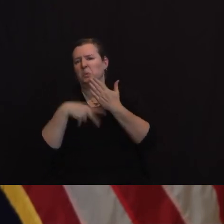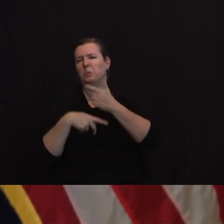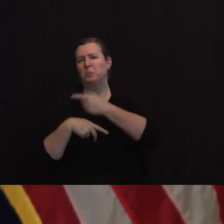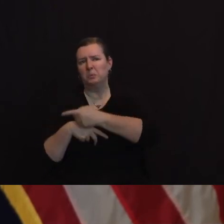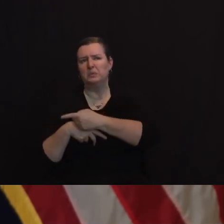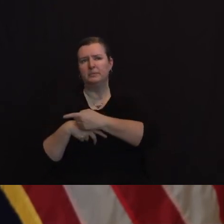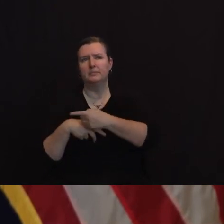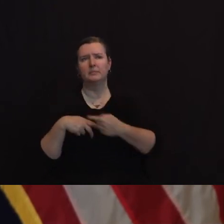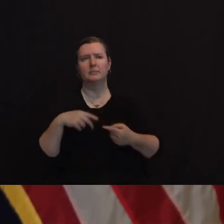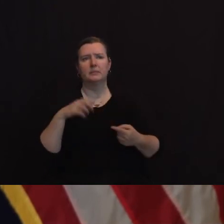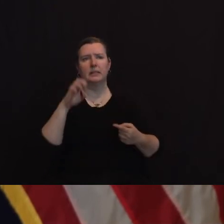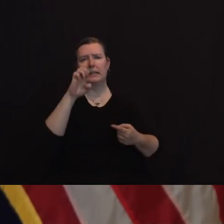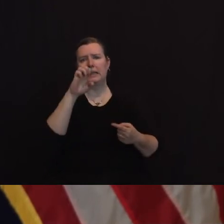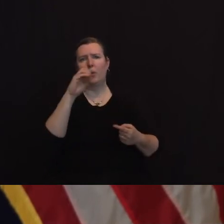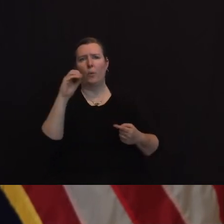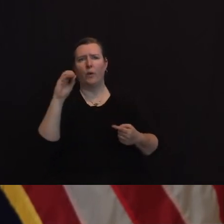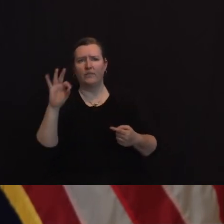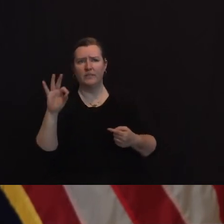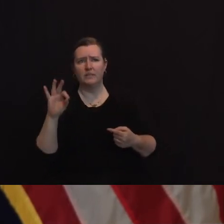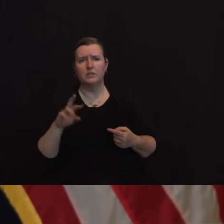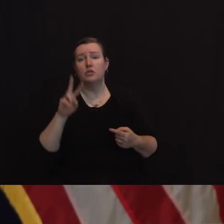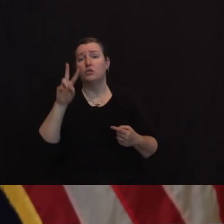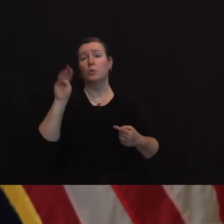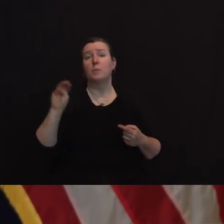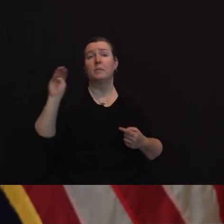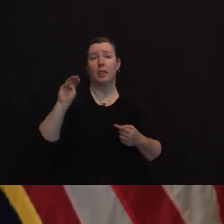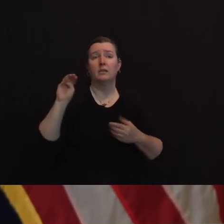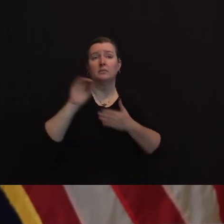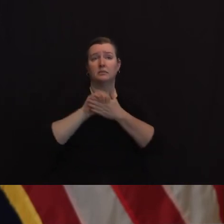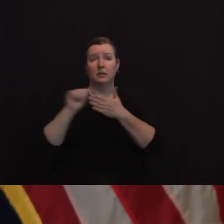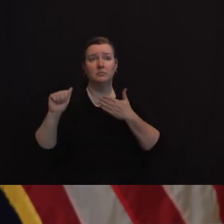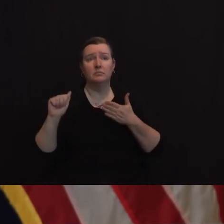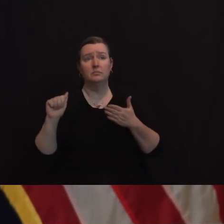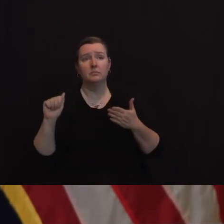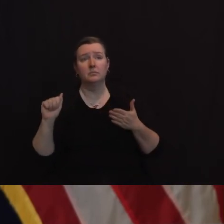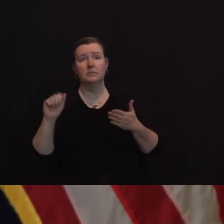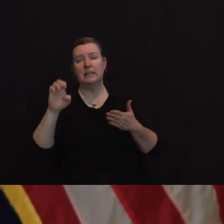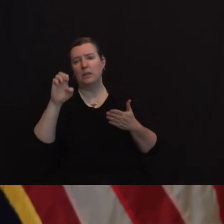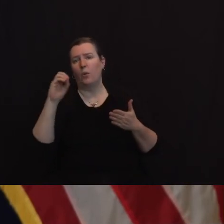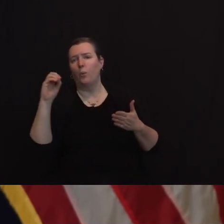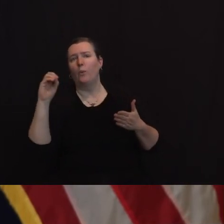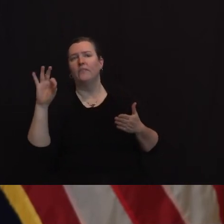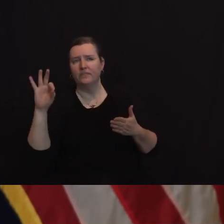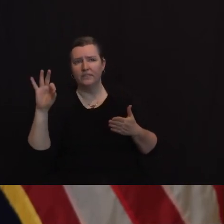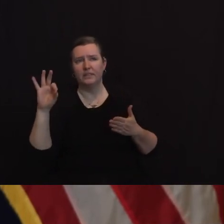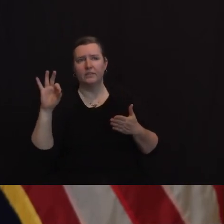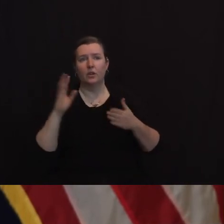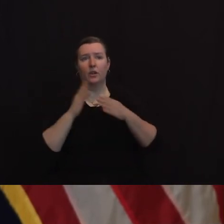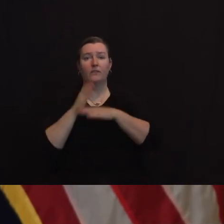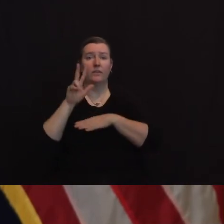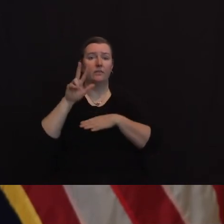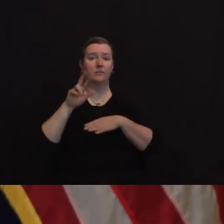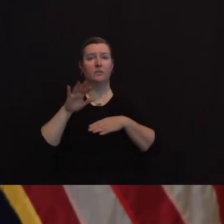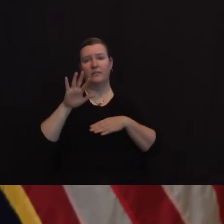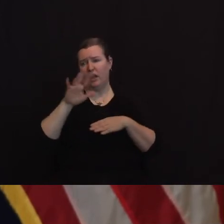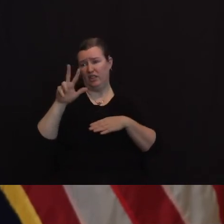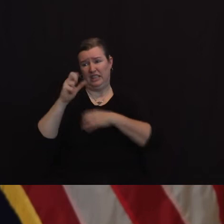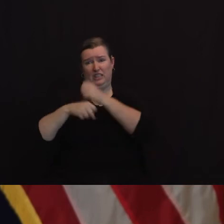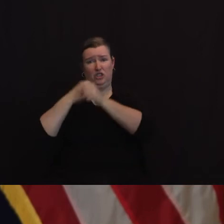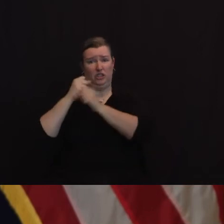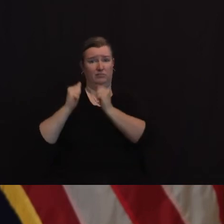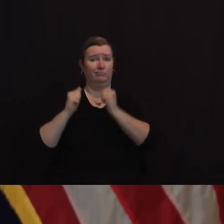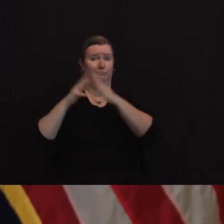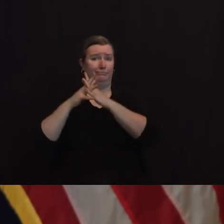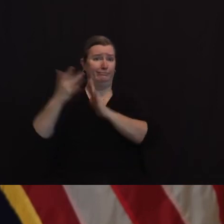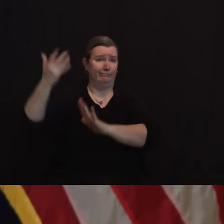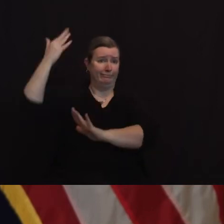one of the state's hallmark, long-standing programs that dates back 53 years. And so I think that these investments combined